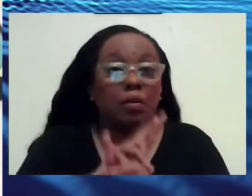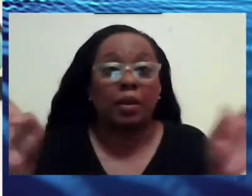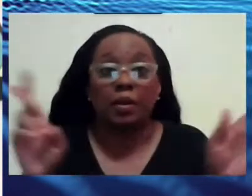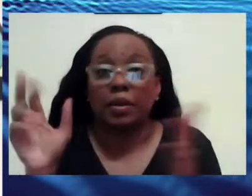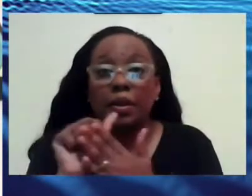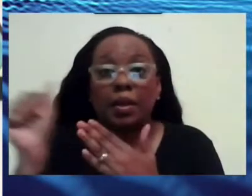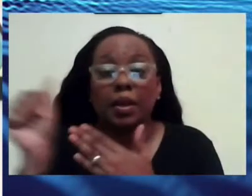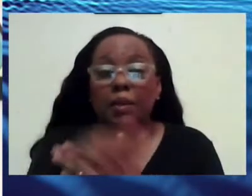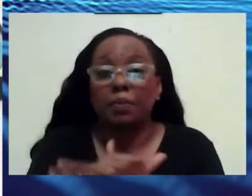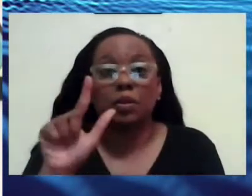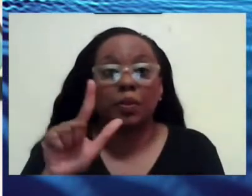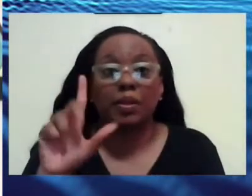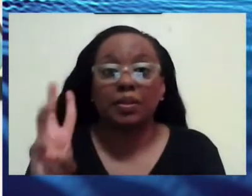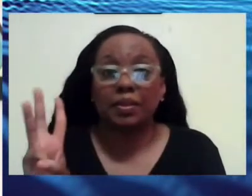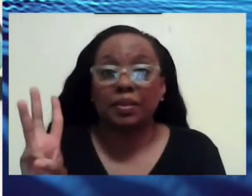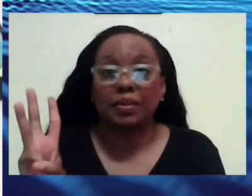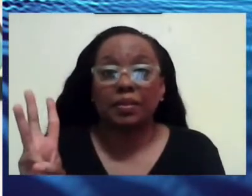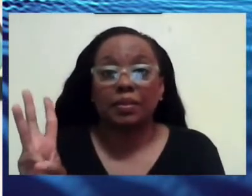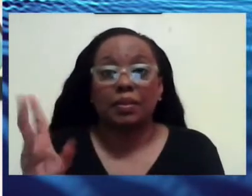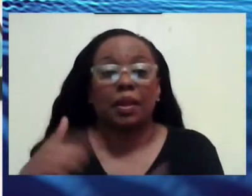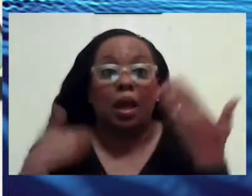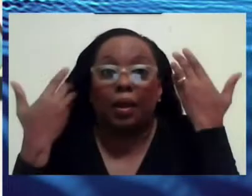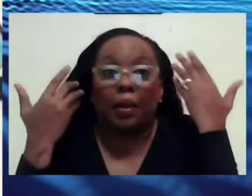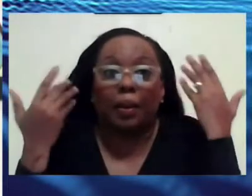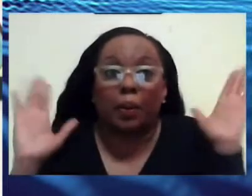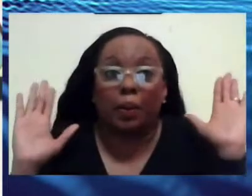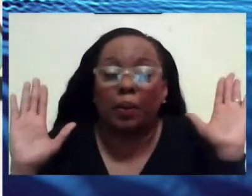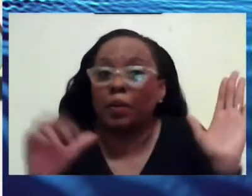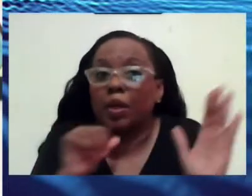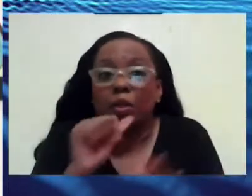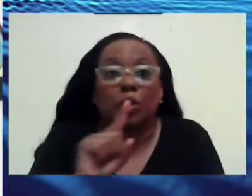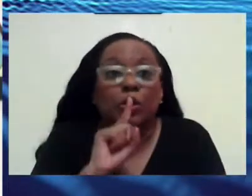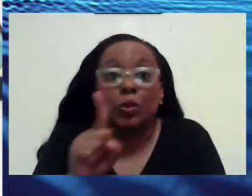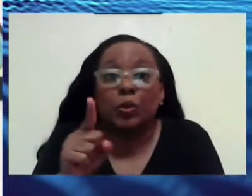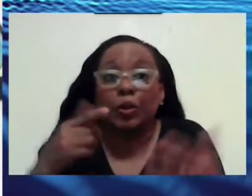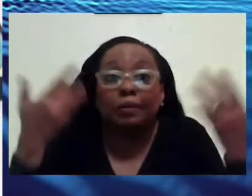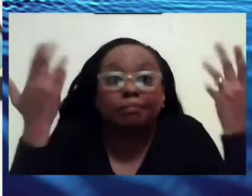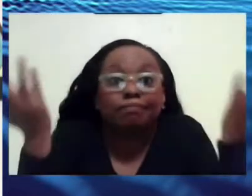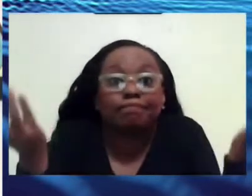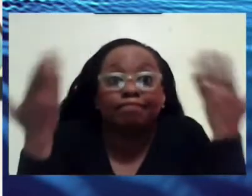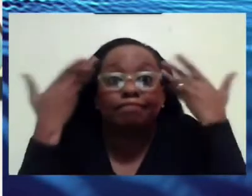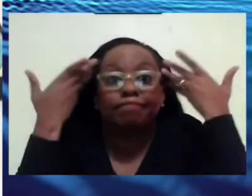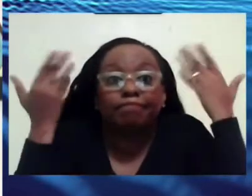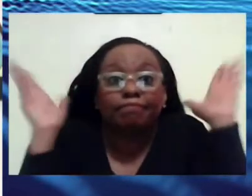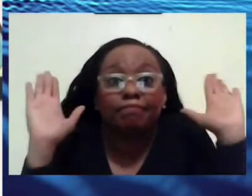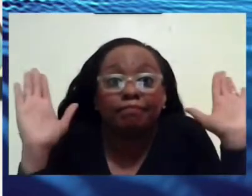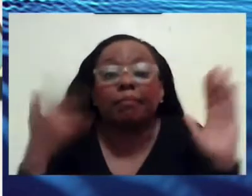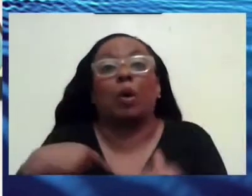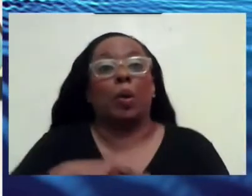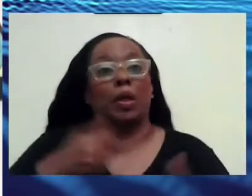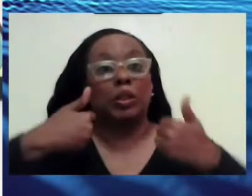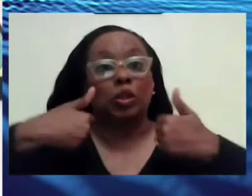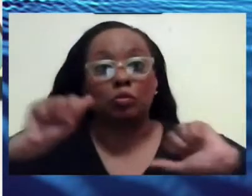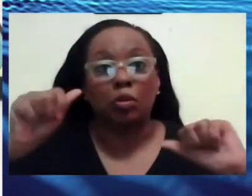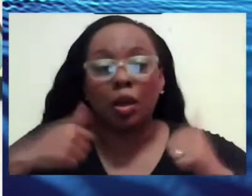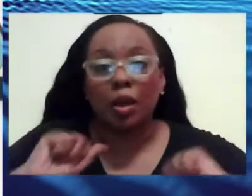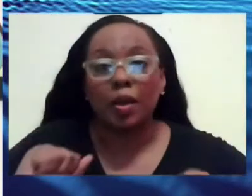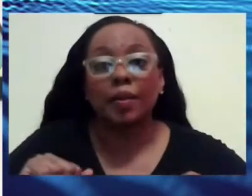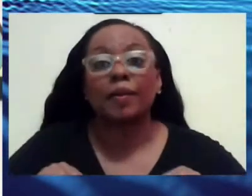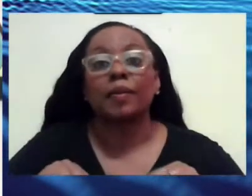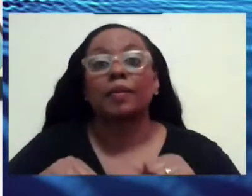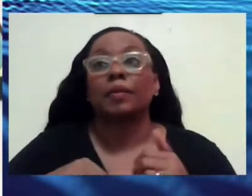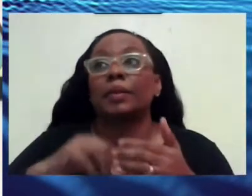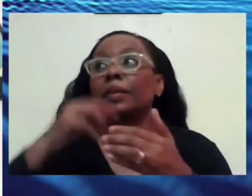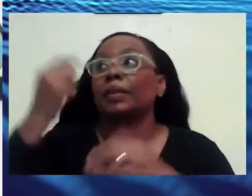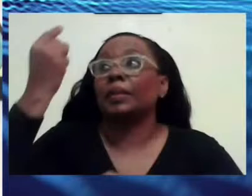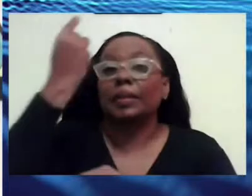26th. And the reality is I don't think we can give any certainty in terms of what will happen. We're going to use best efforts over the course of the next couple of days